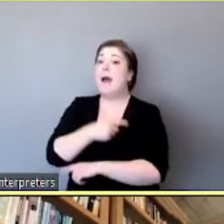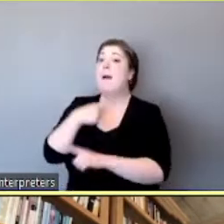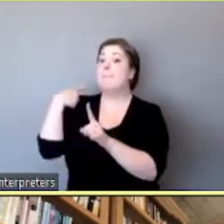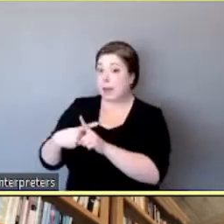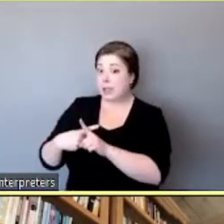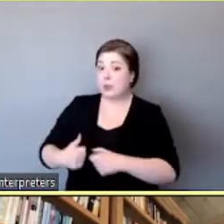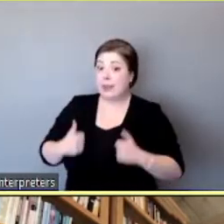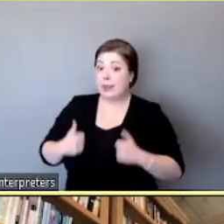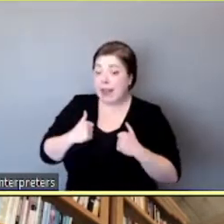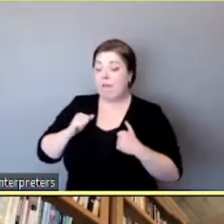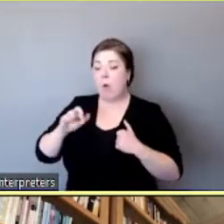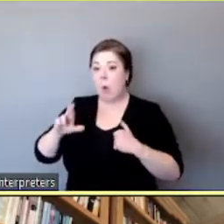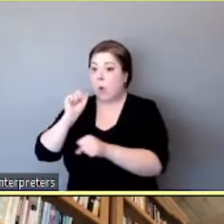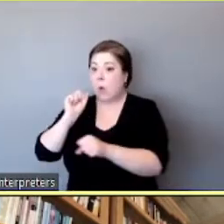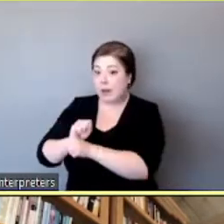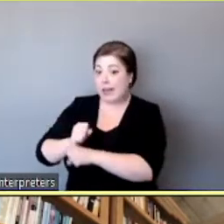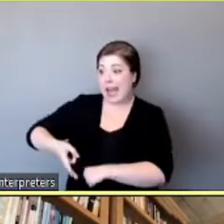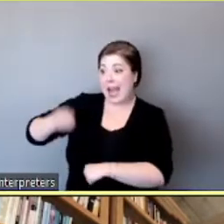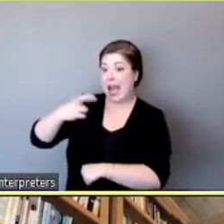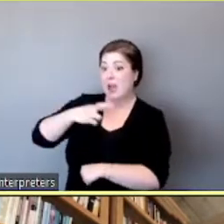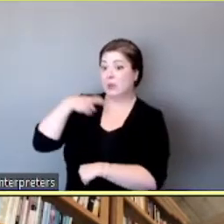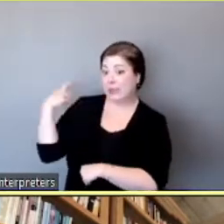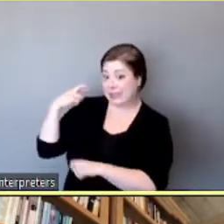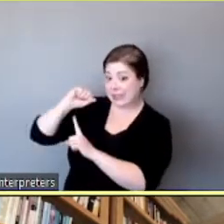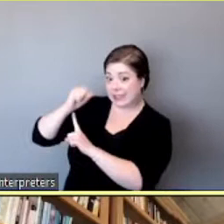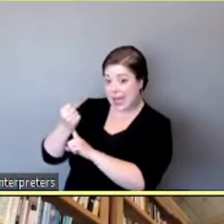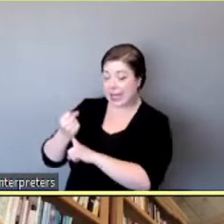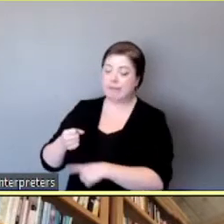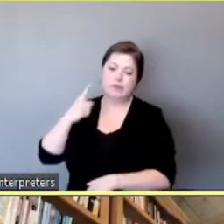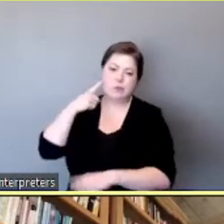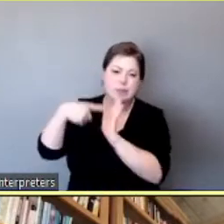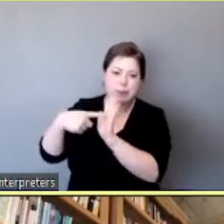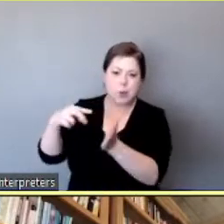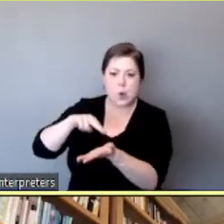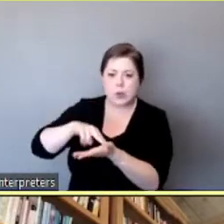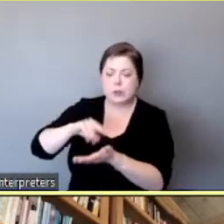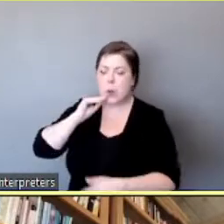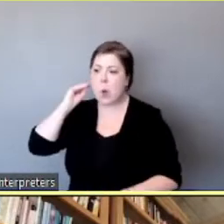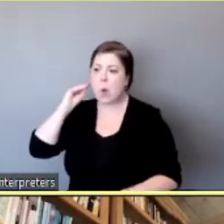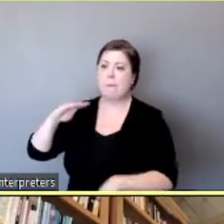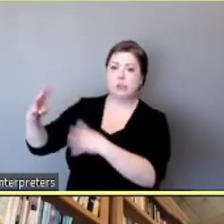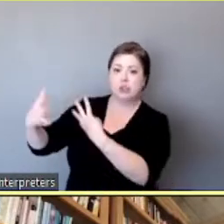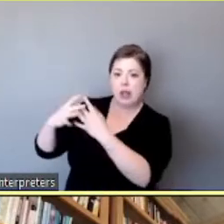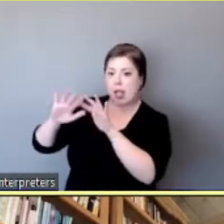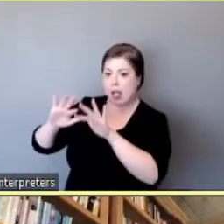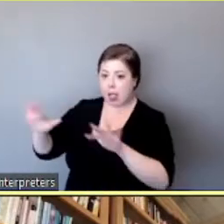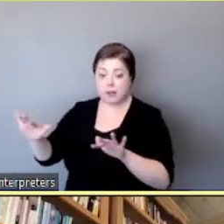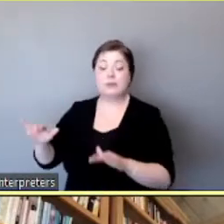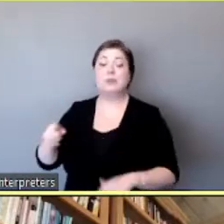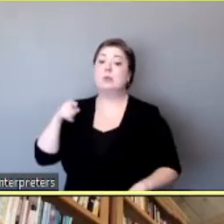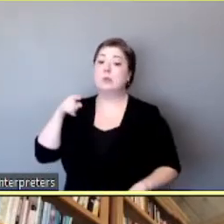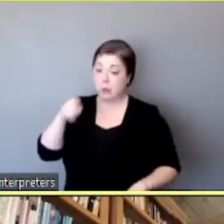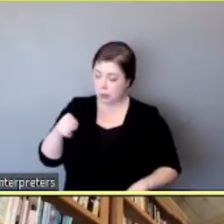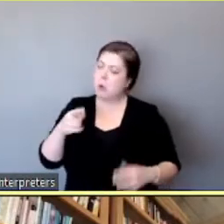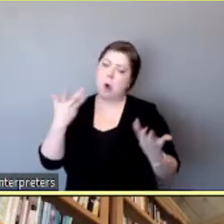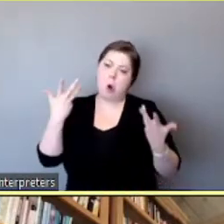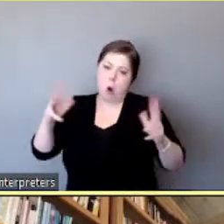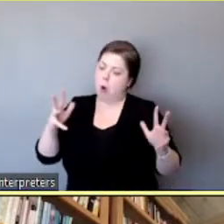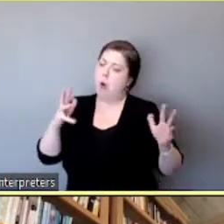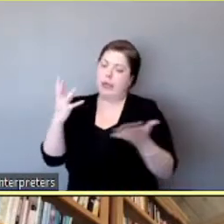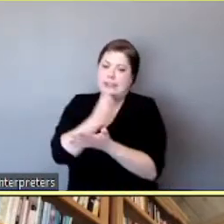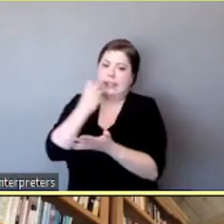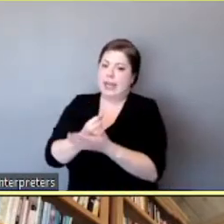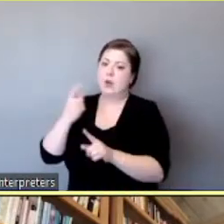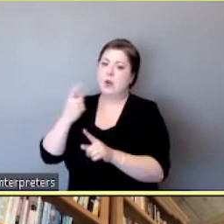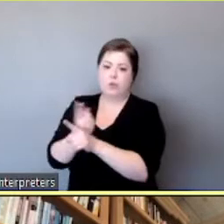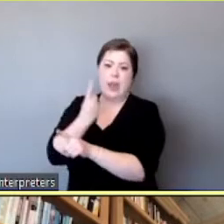high-risk congregate setting like nursing homes, detention centers, correctional facilities, you are already getting regular testing. That's what's going on here in